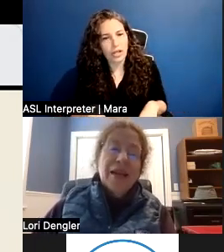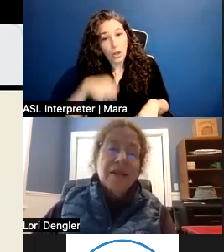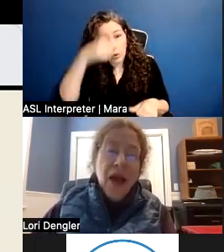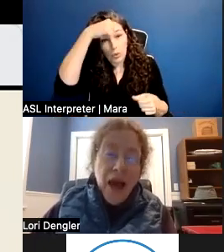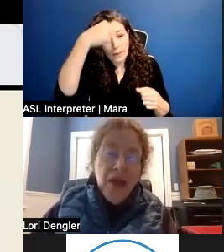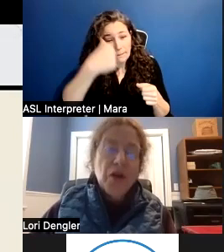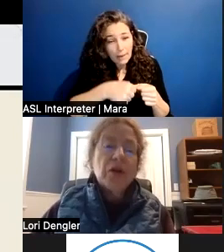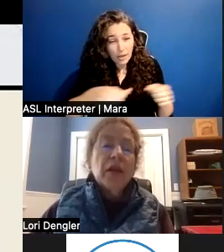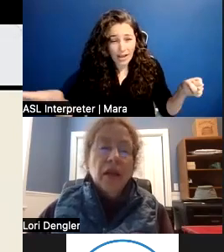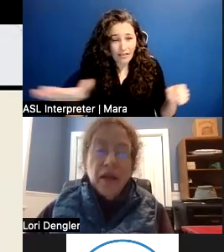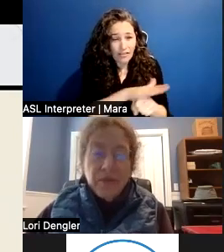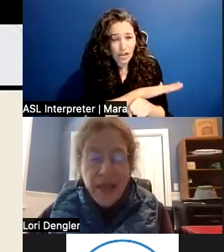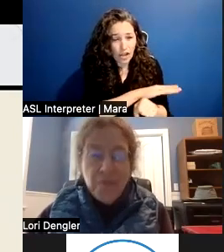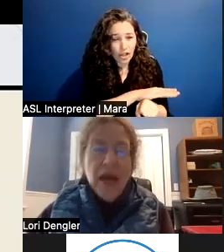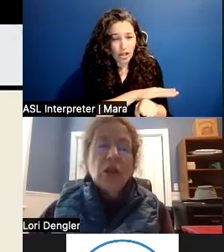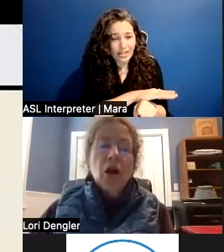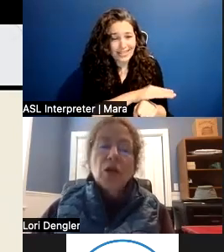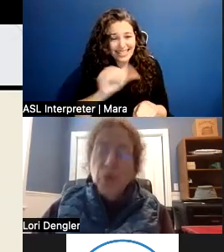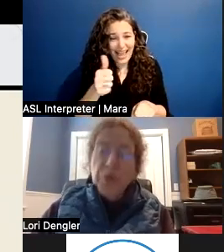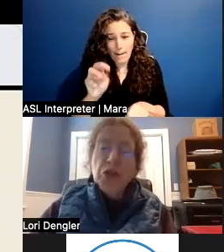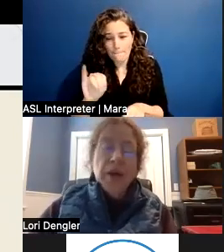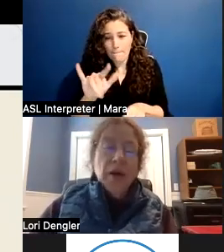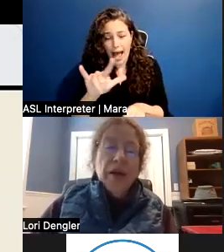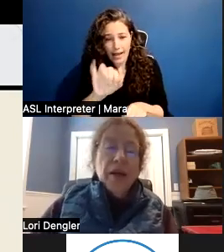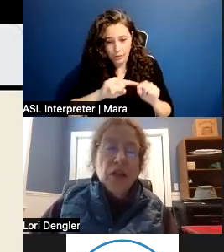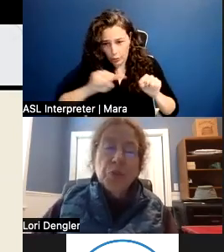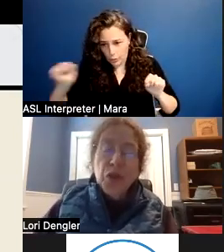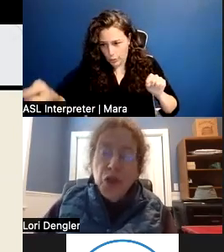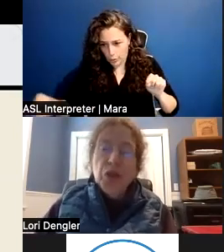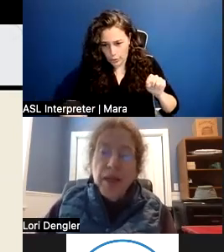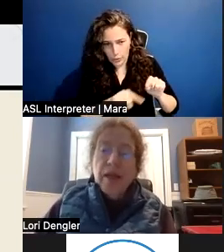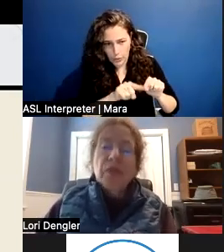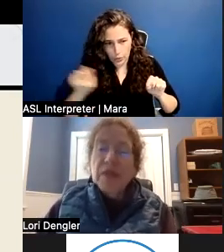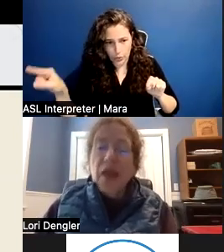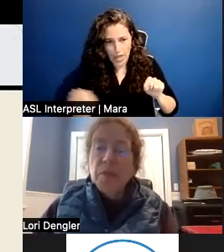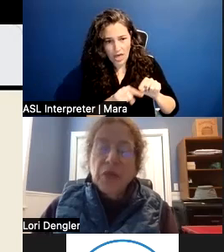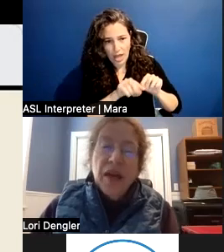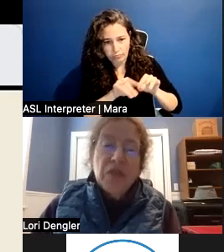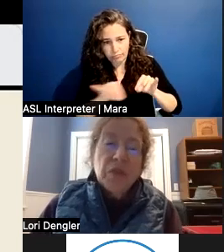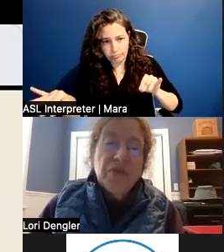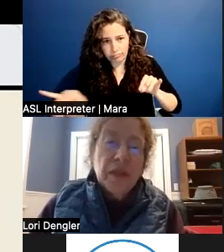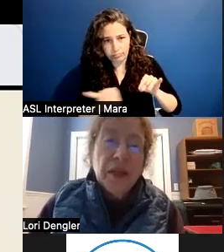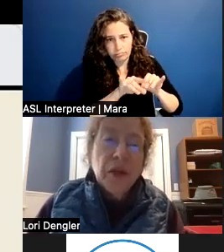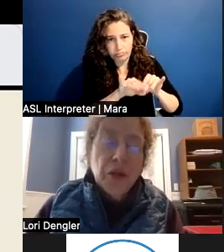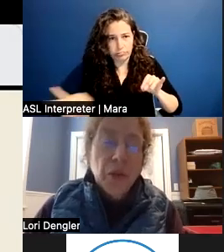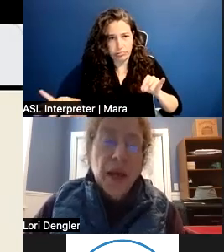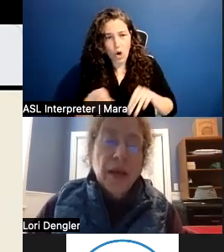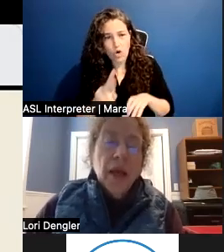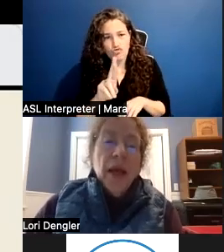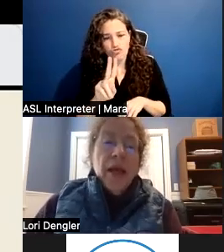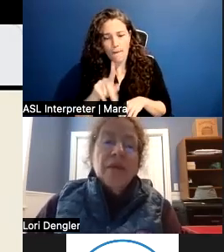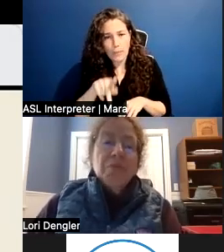that entire 10-mile long rupture area is producing the seismic waves that we feel in an